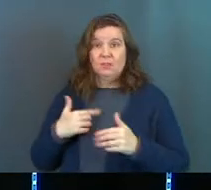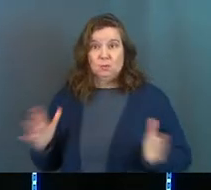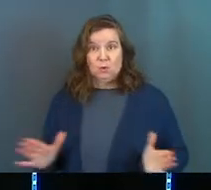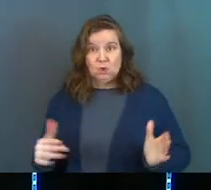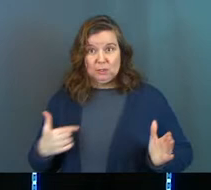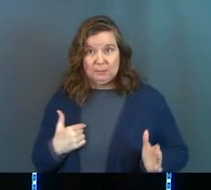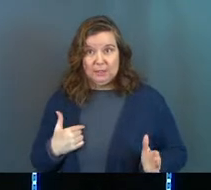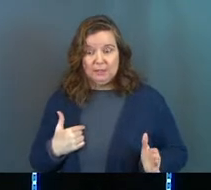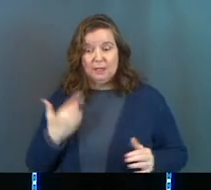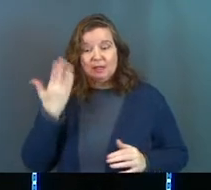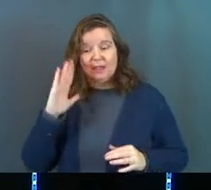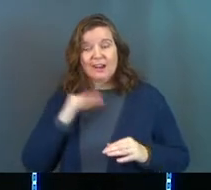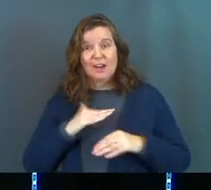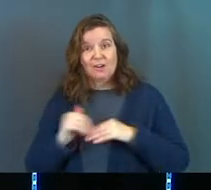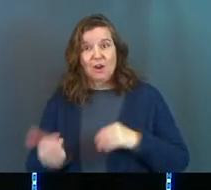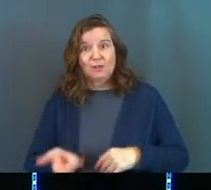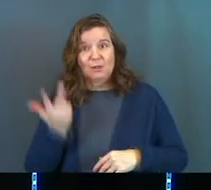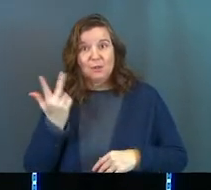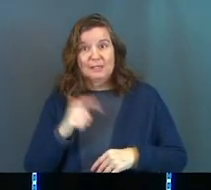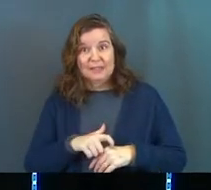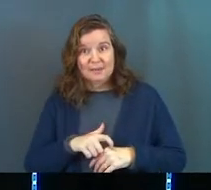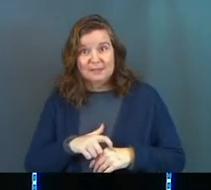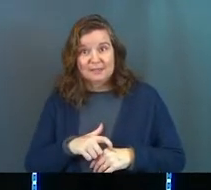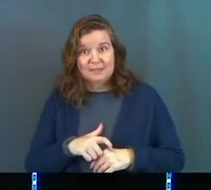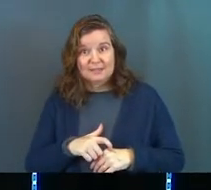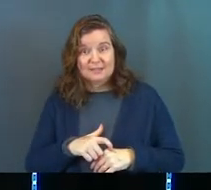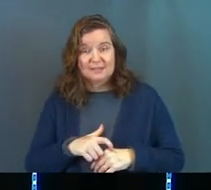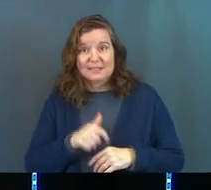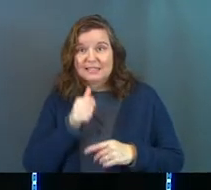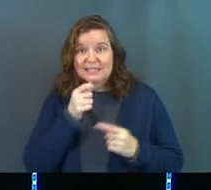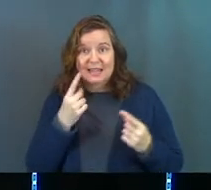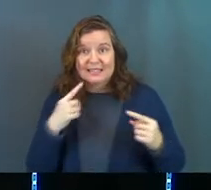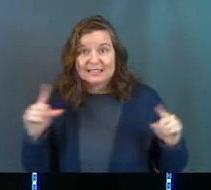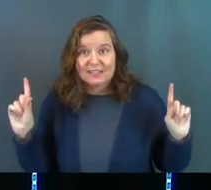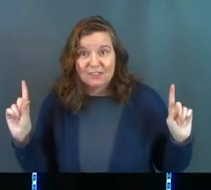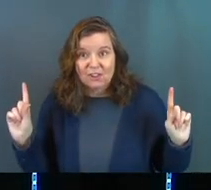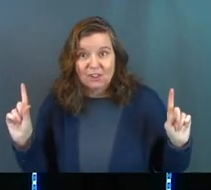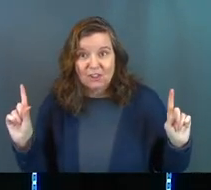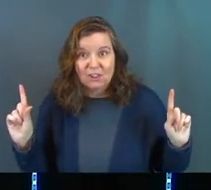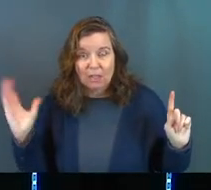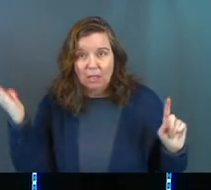here. God had called three times, unsuccessfully.